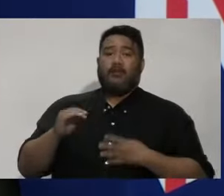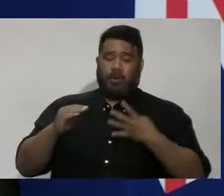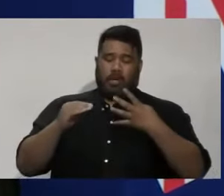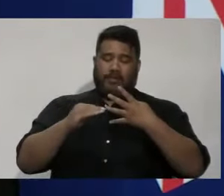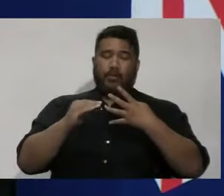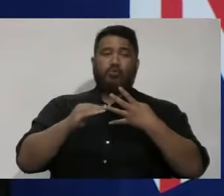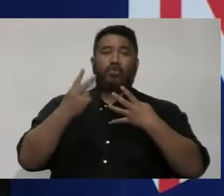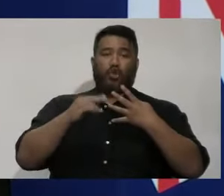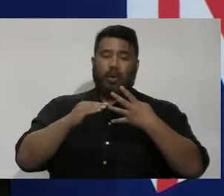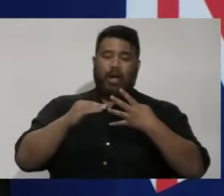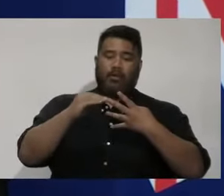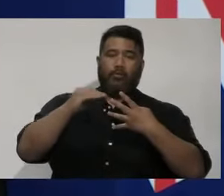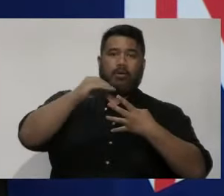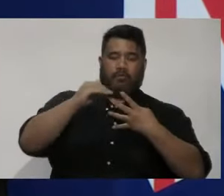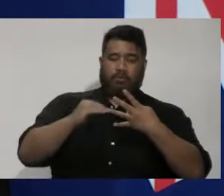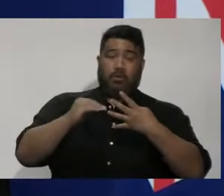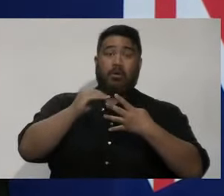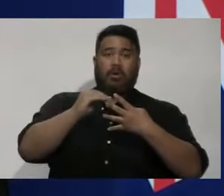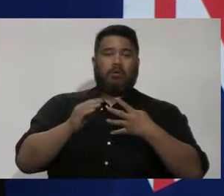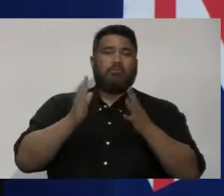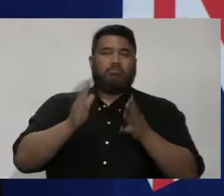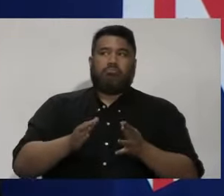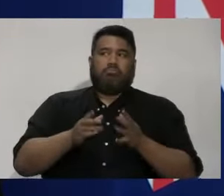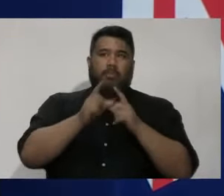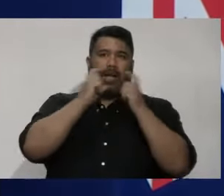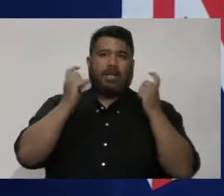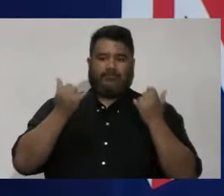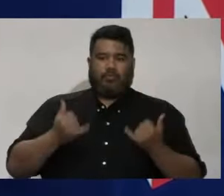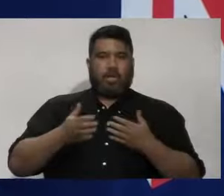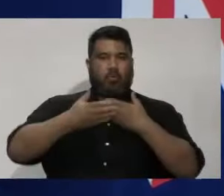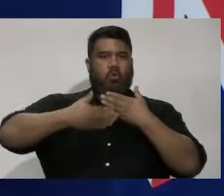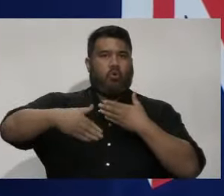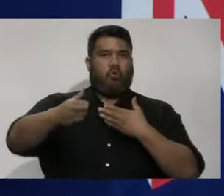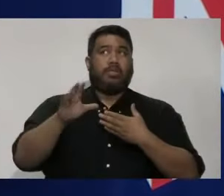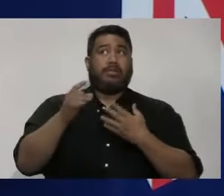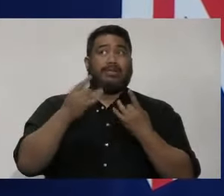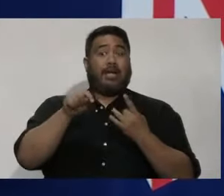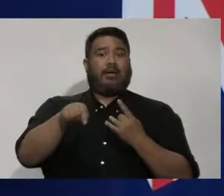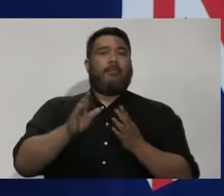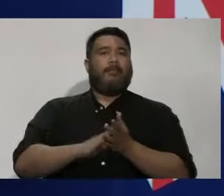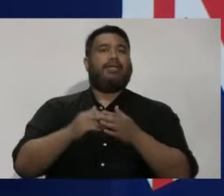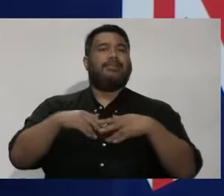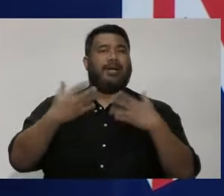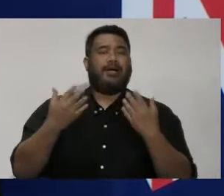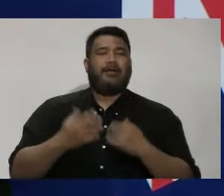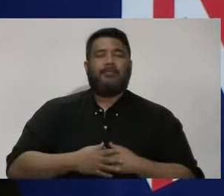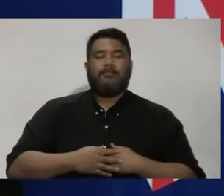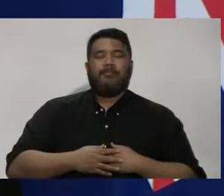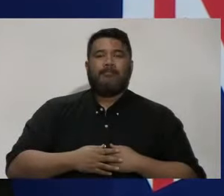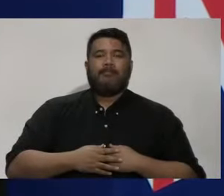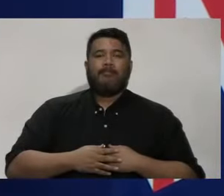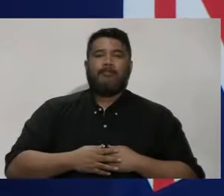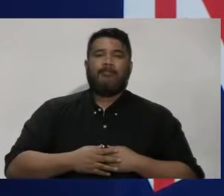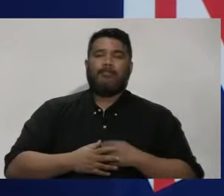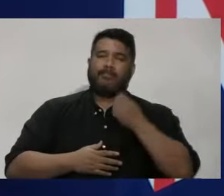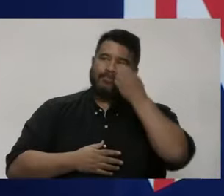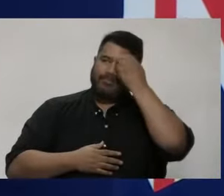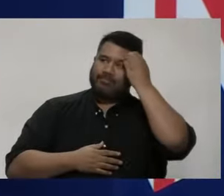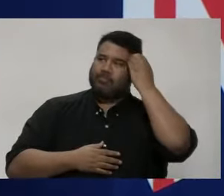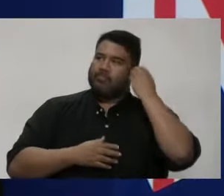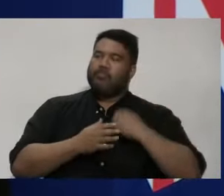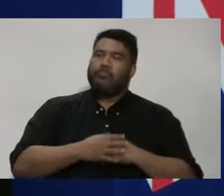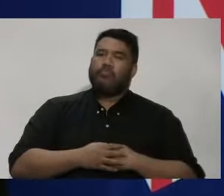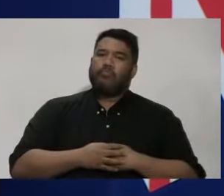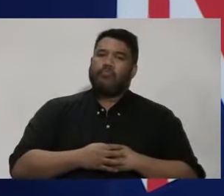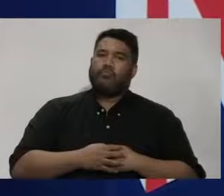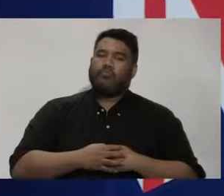a level 2, level 3 or level 4 situation, of course keeping in mind public transport doesn't operate at all those levels, we will be mandating